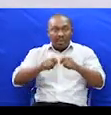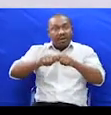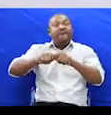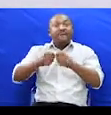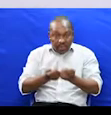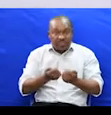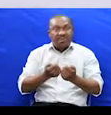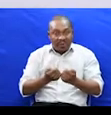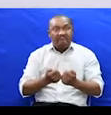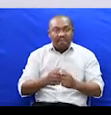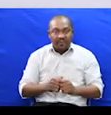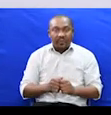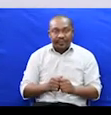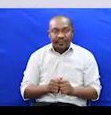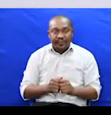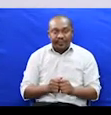that atom